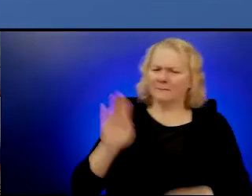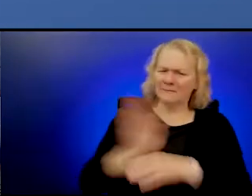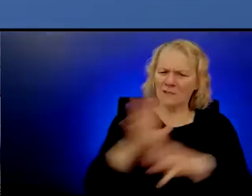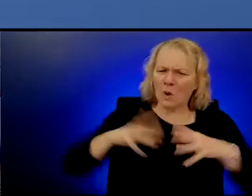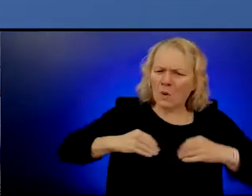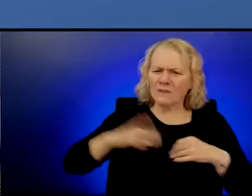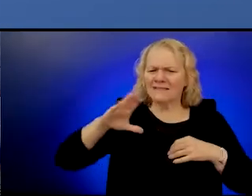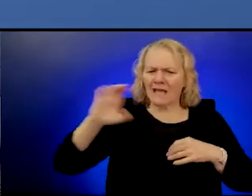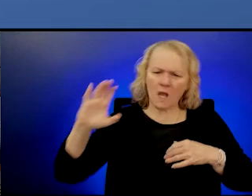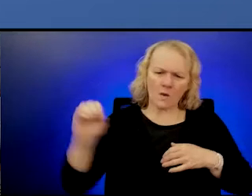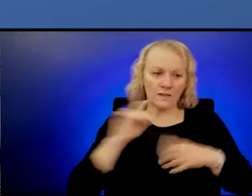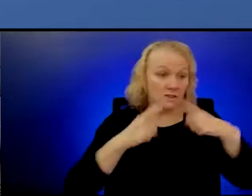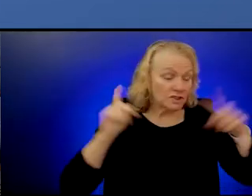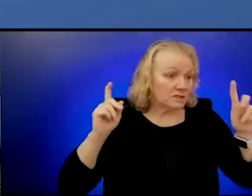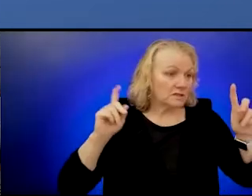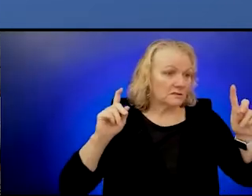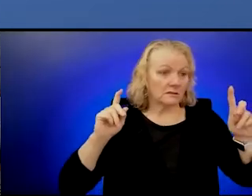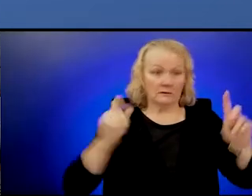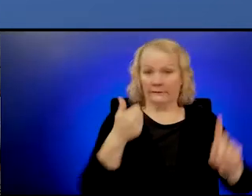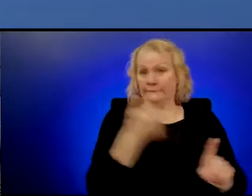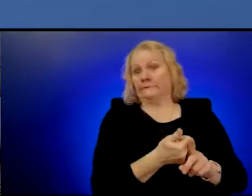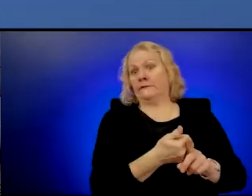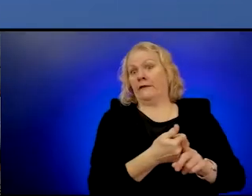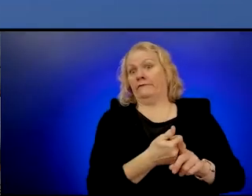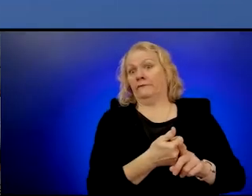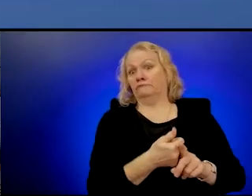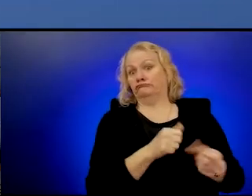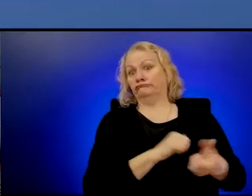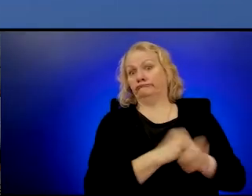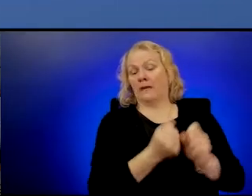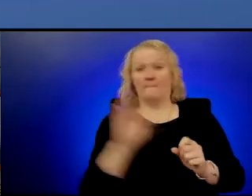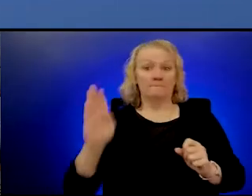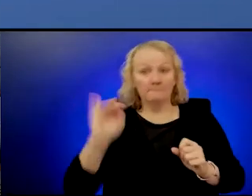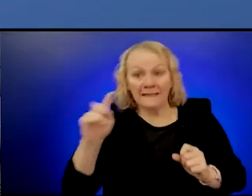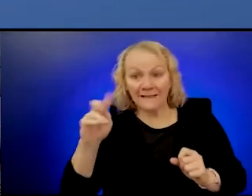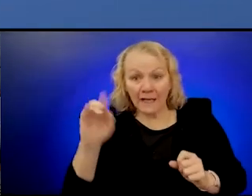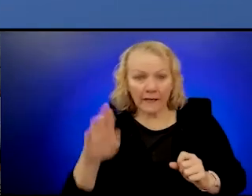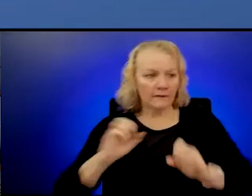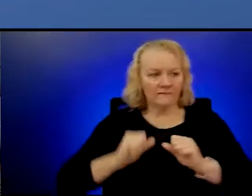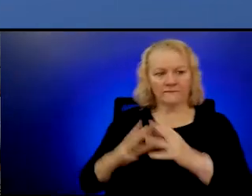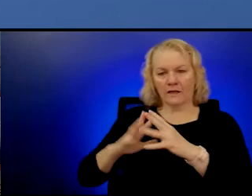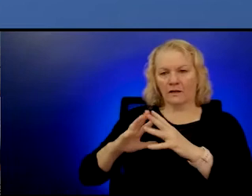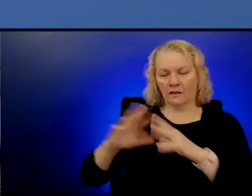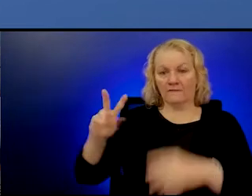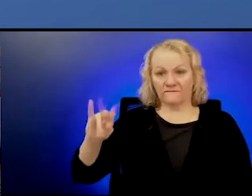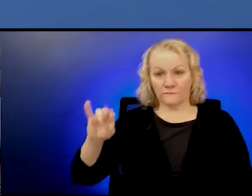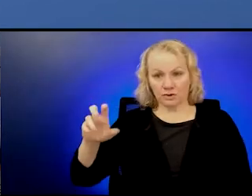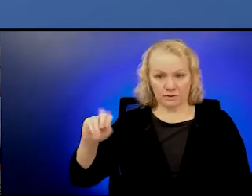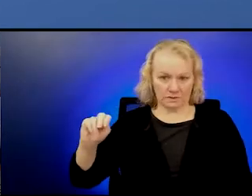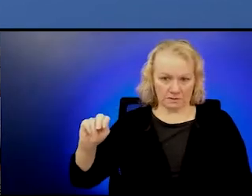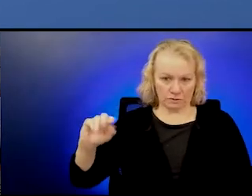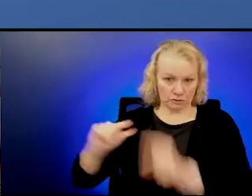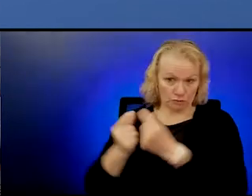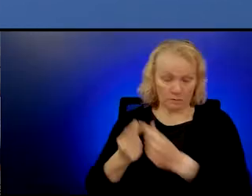His achievements, he's a self-made billionaire, founder of the Virgin Group, and he suffers